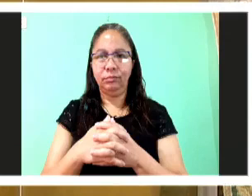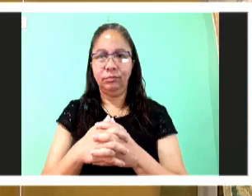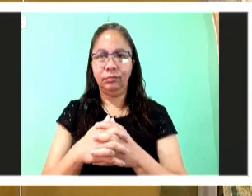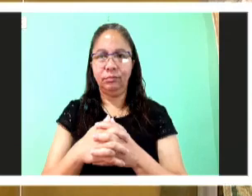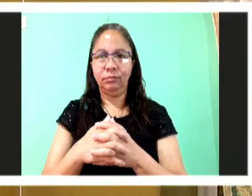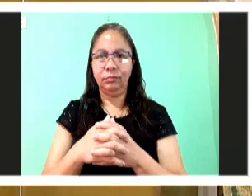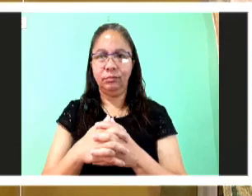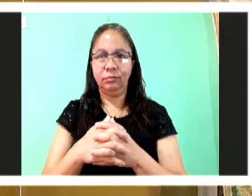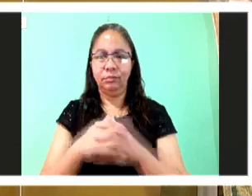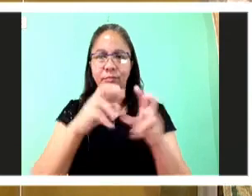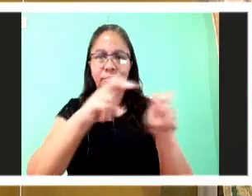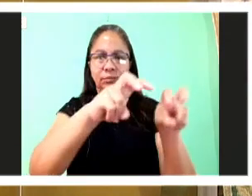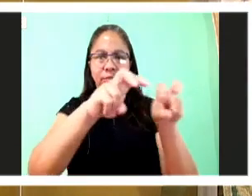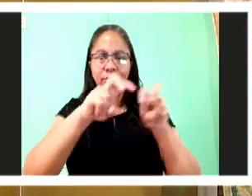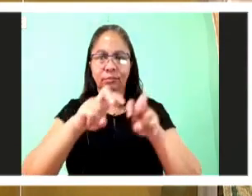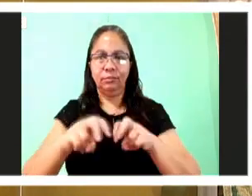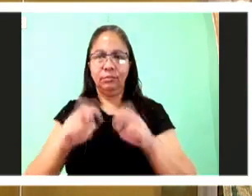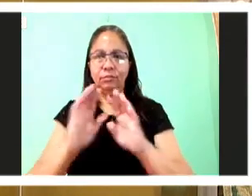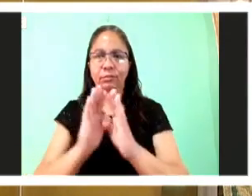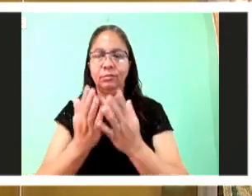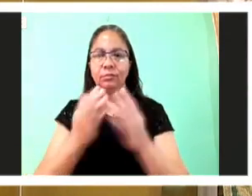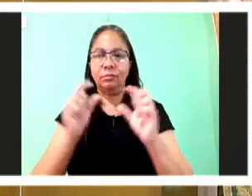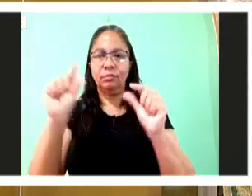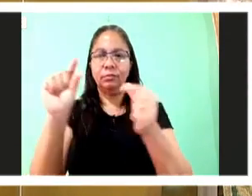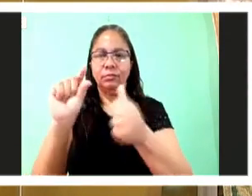A reading from the book of Genesis.